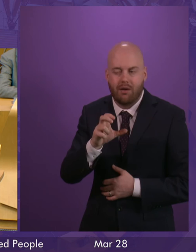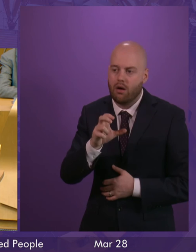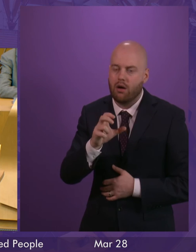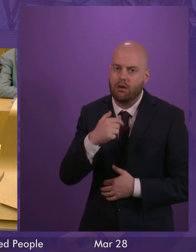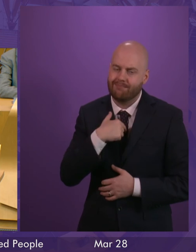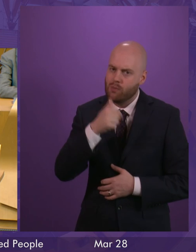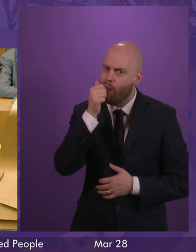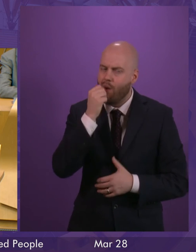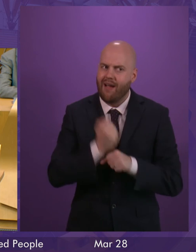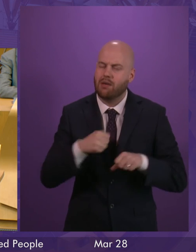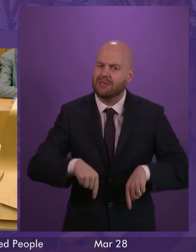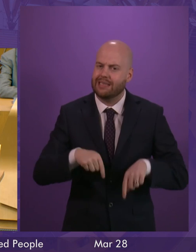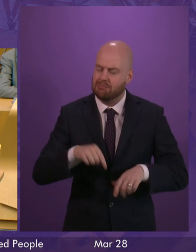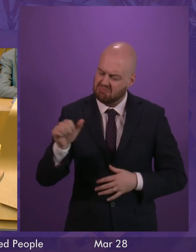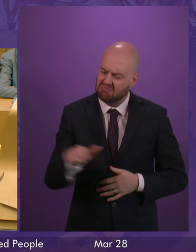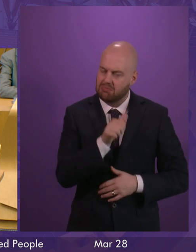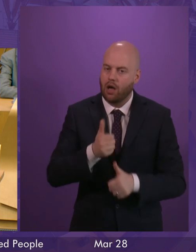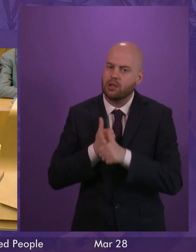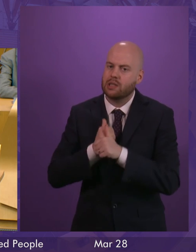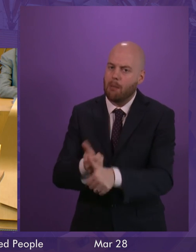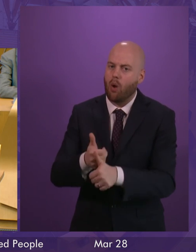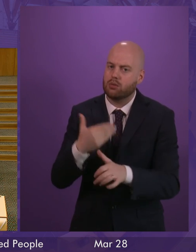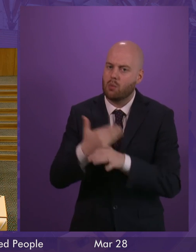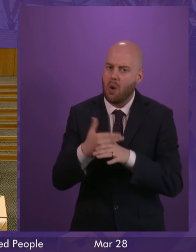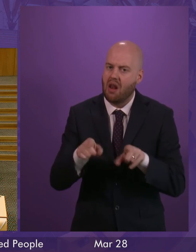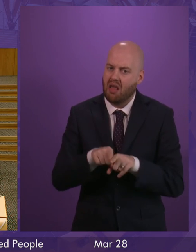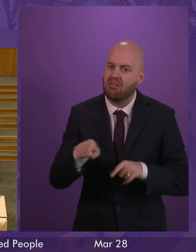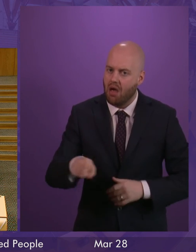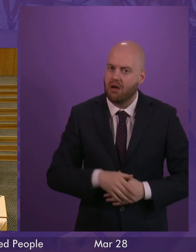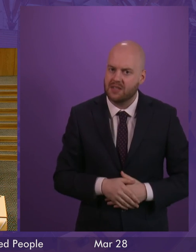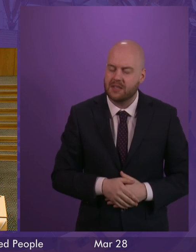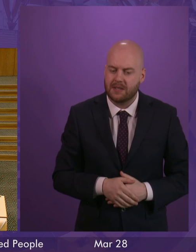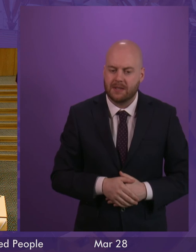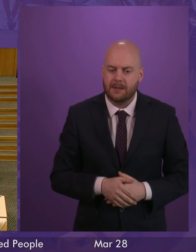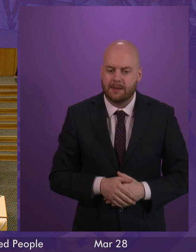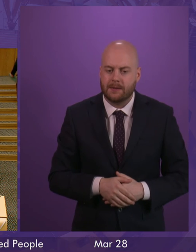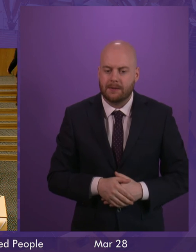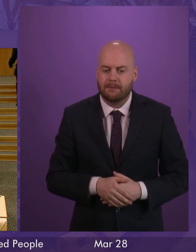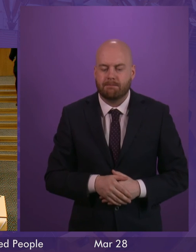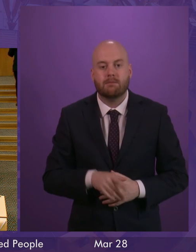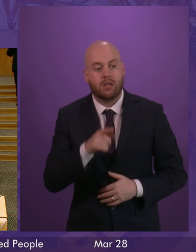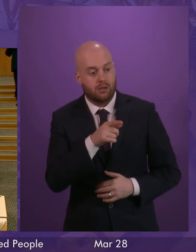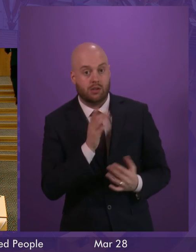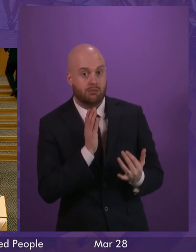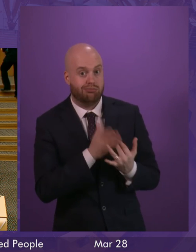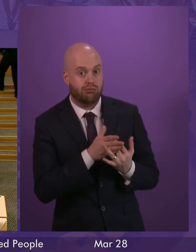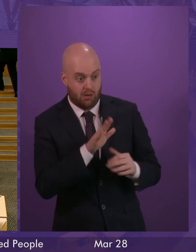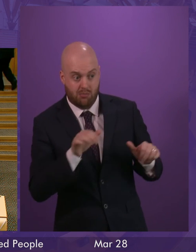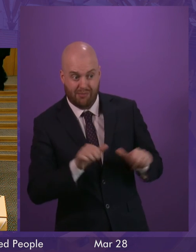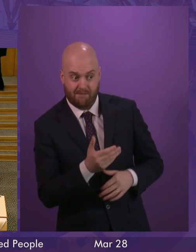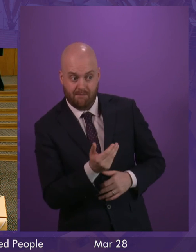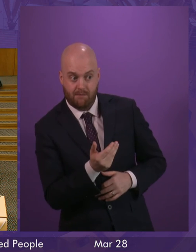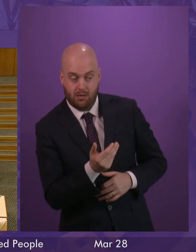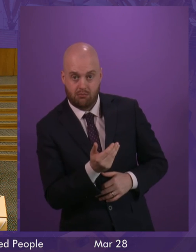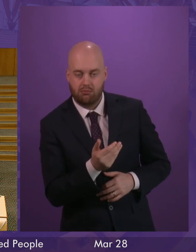with and back such enterprises. There was, very briefly. Michelle Ballantyne. On